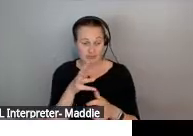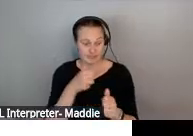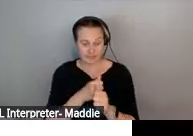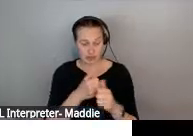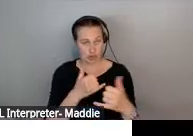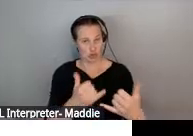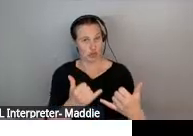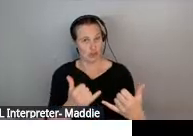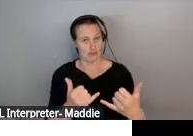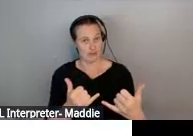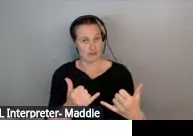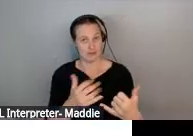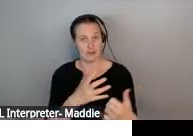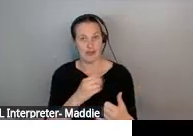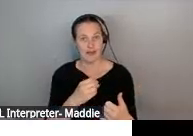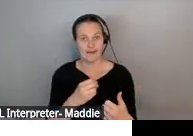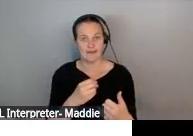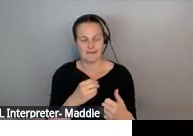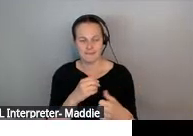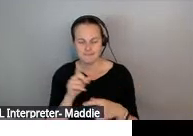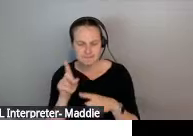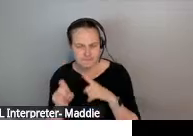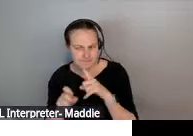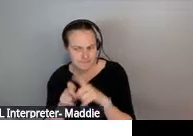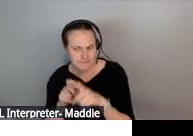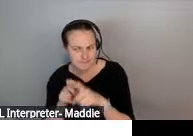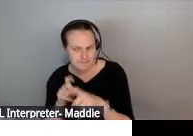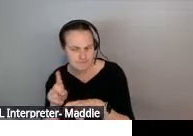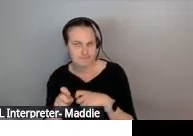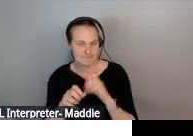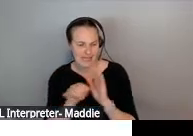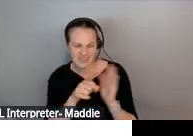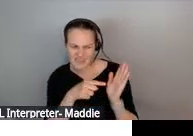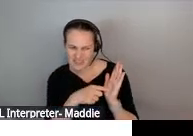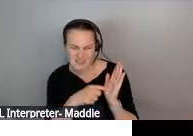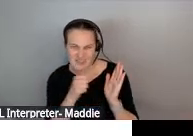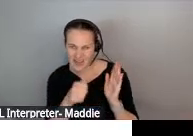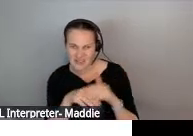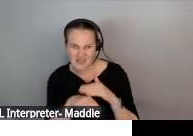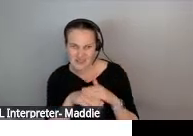and asking questions about things that are identified as not being accessible.